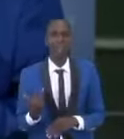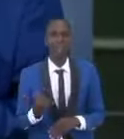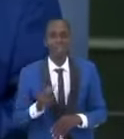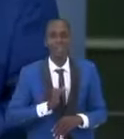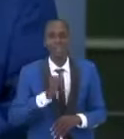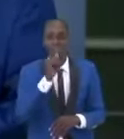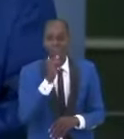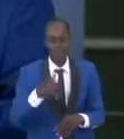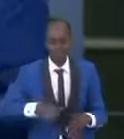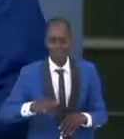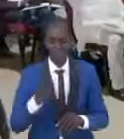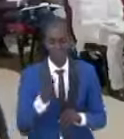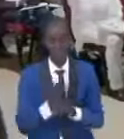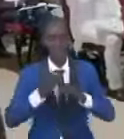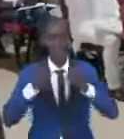just starting.